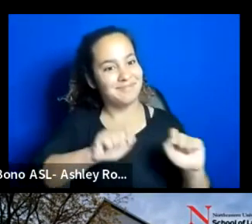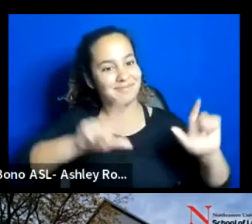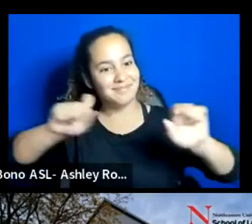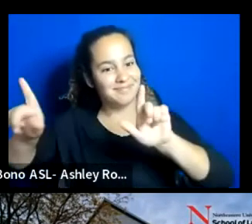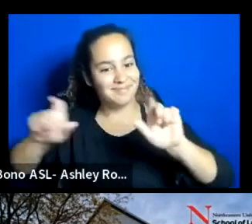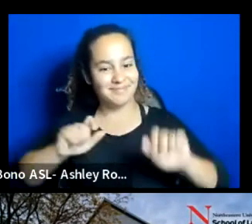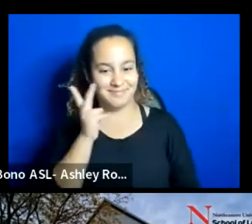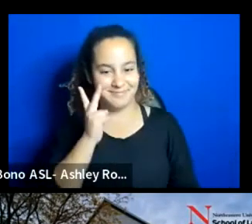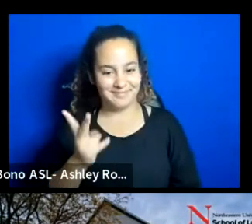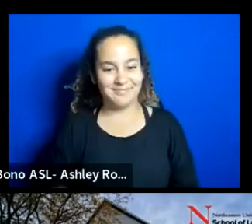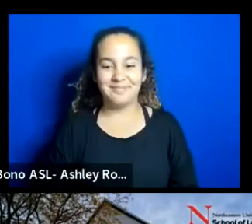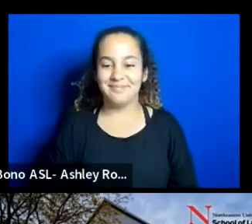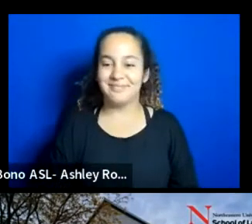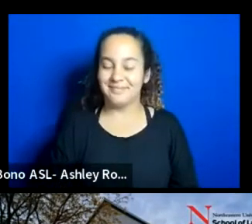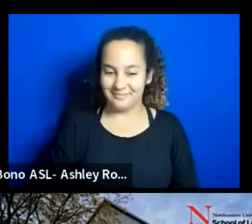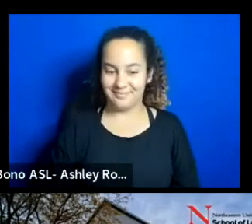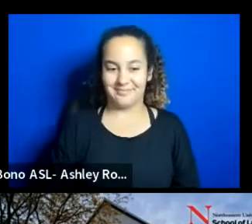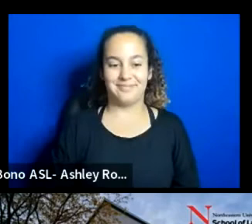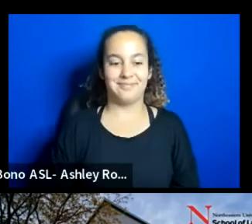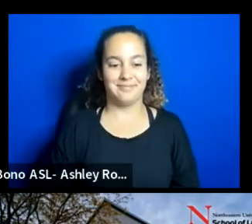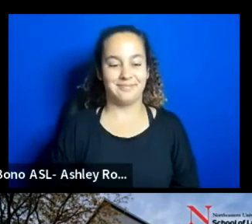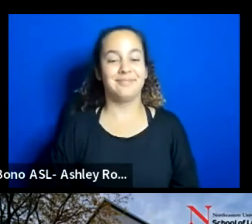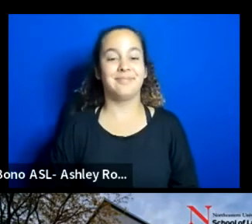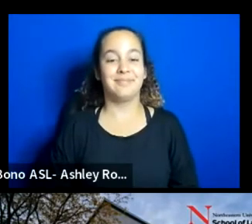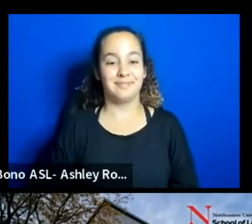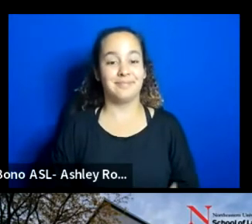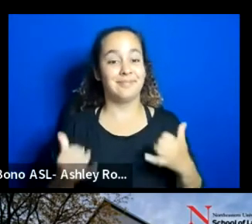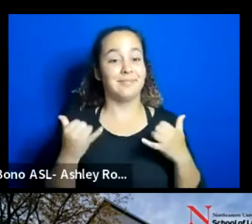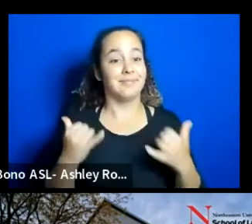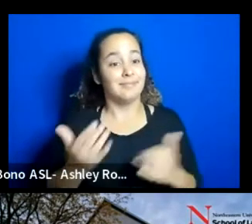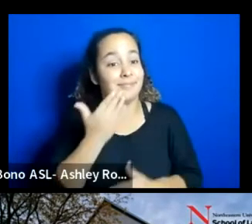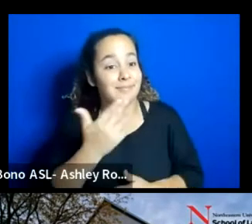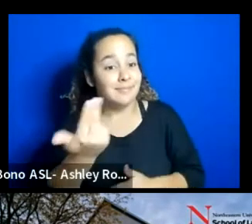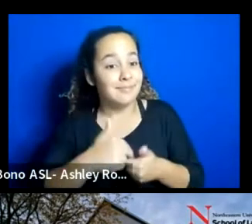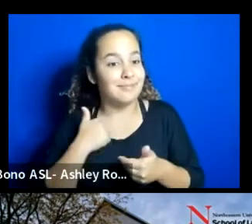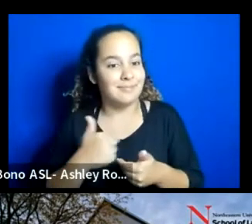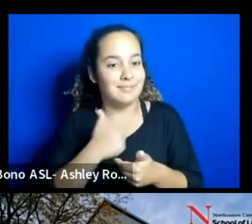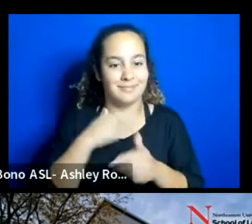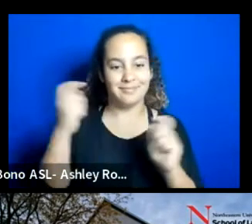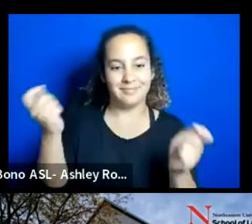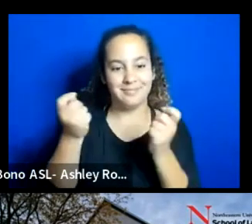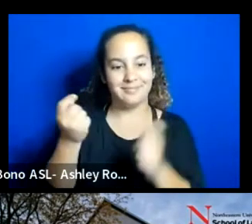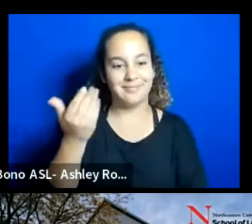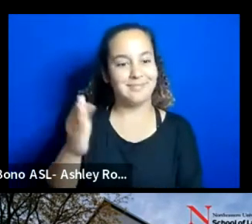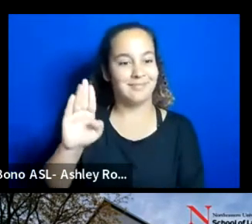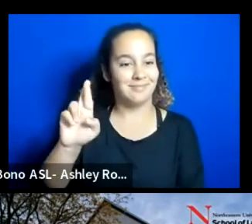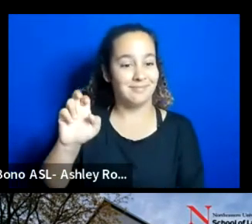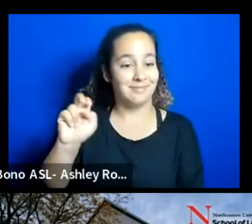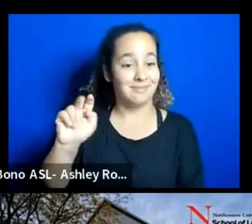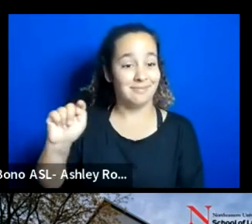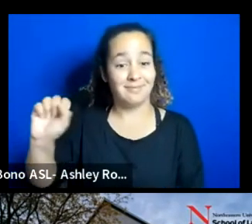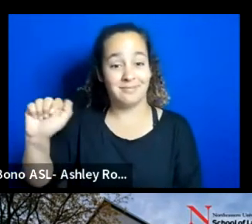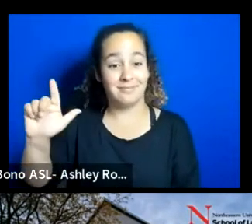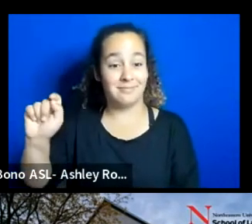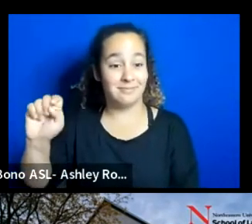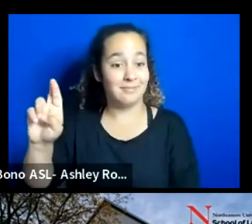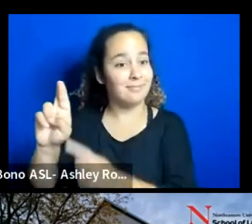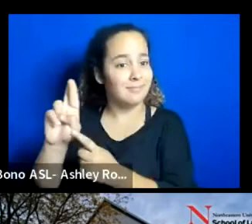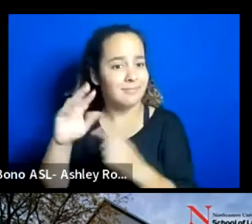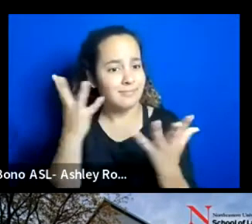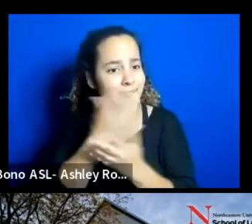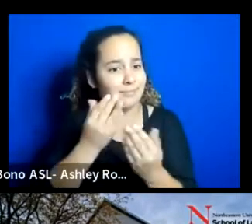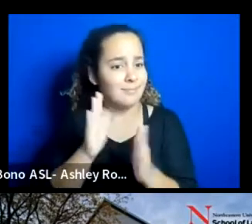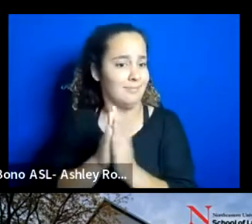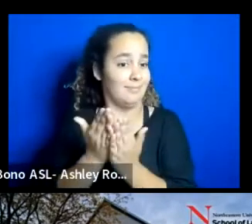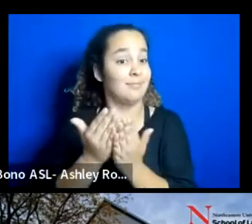to join us to celebrate the wonderful Brent Salter's lovely book, which you have a copy of here. Go